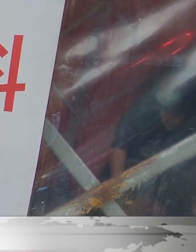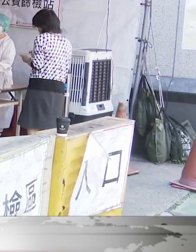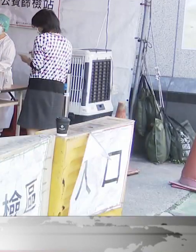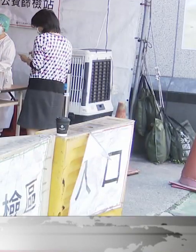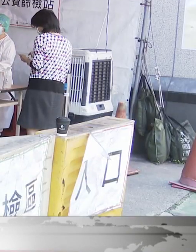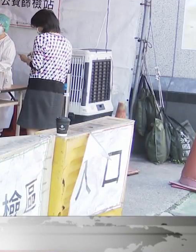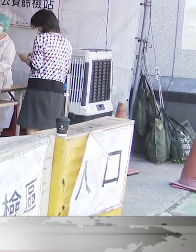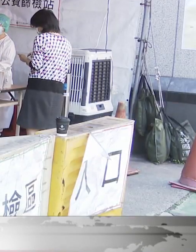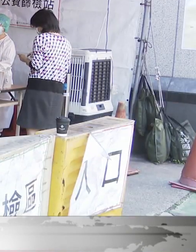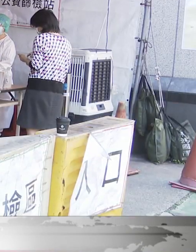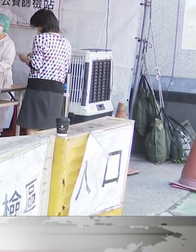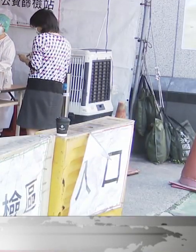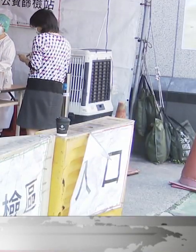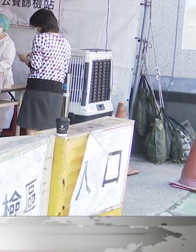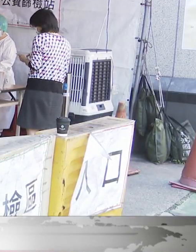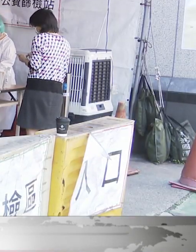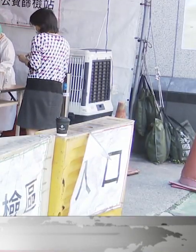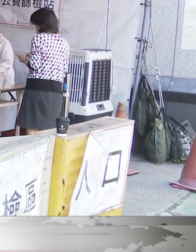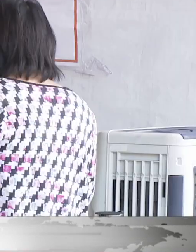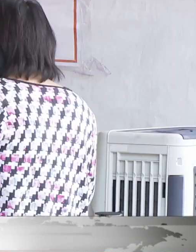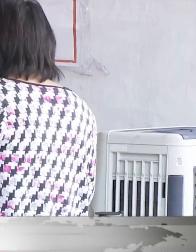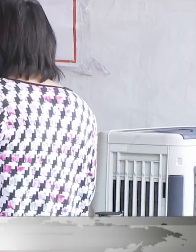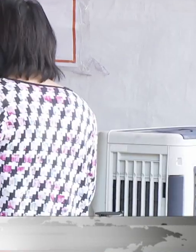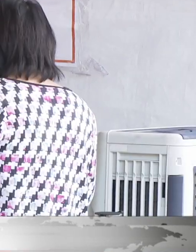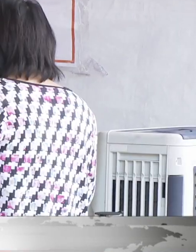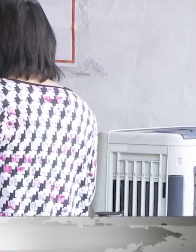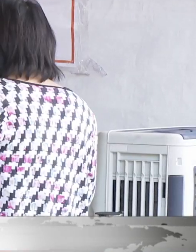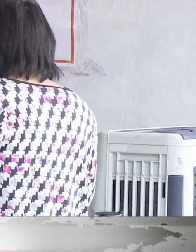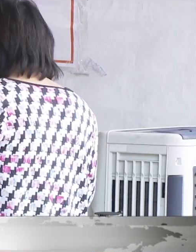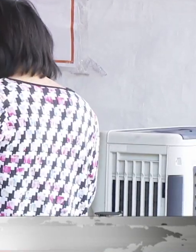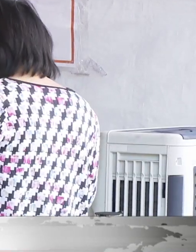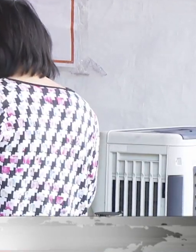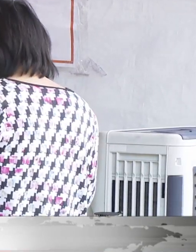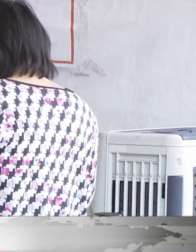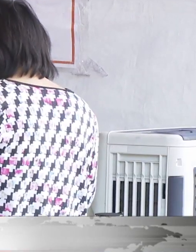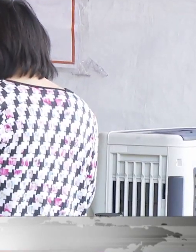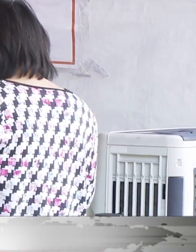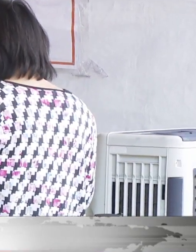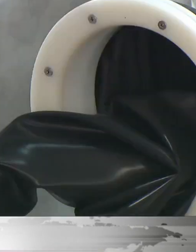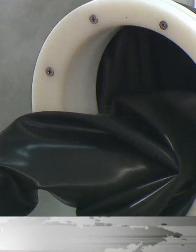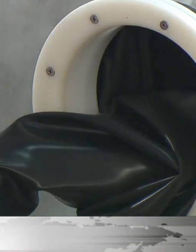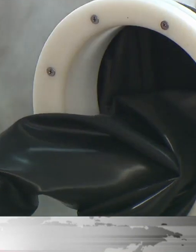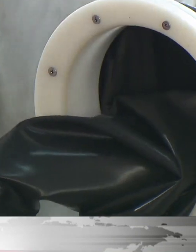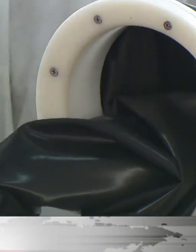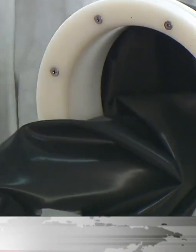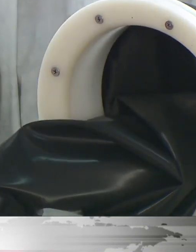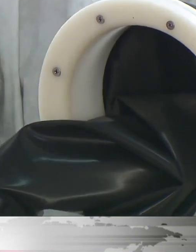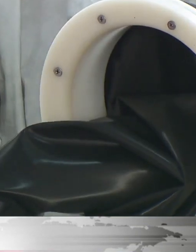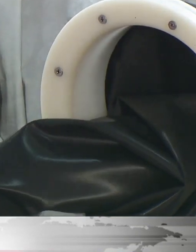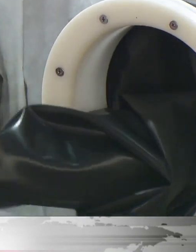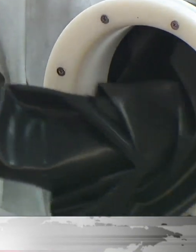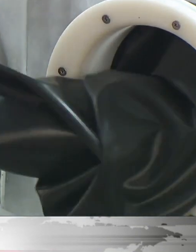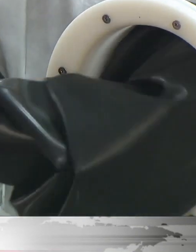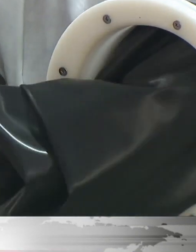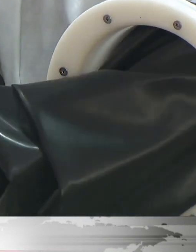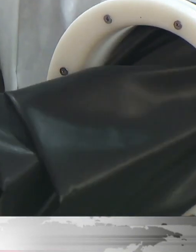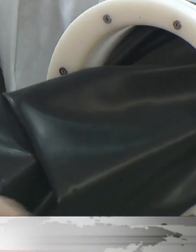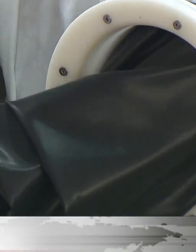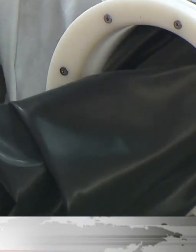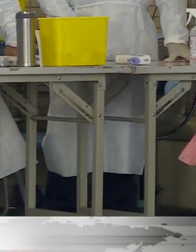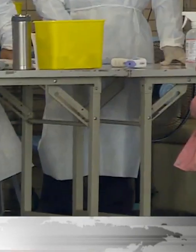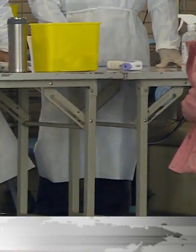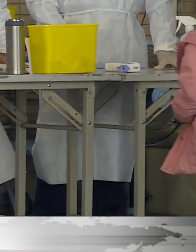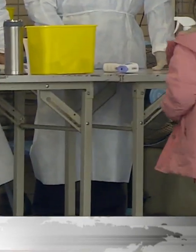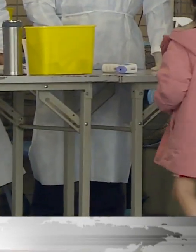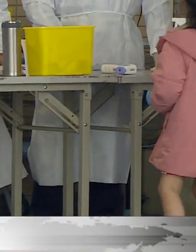million COVID infections and 1,524 COVID-related deaths. Health experts say infection figures are plateauing. So